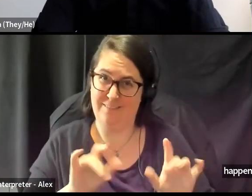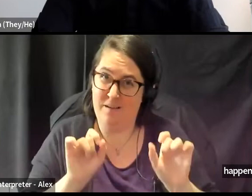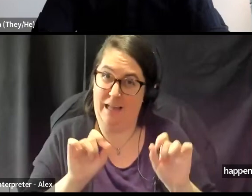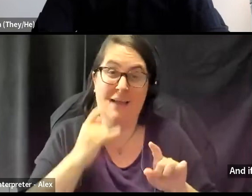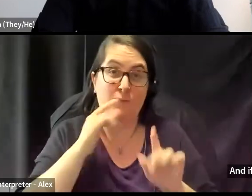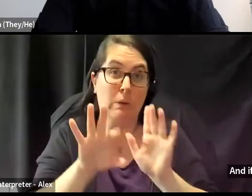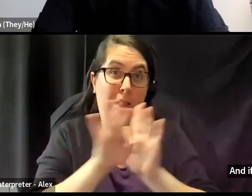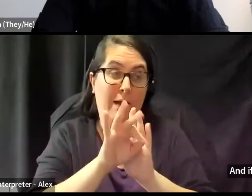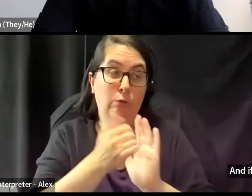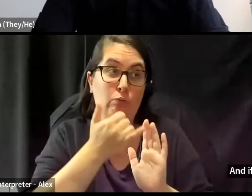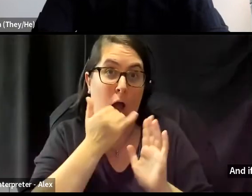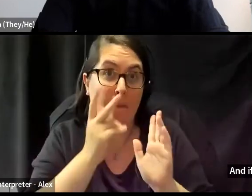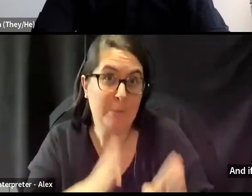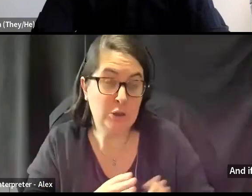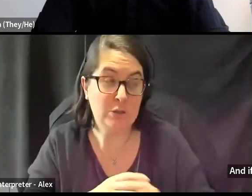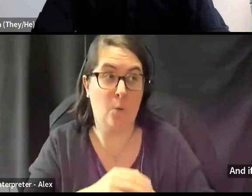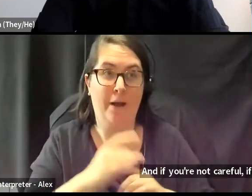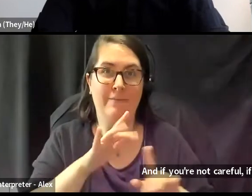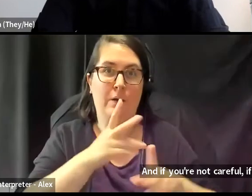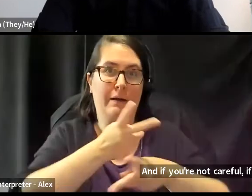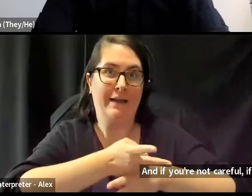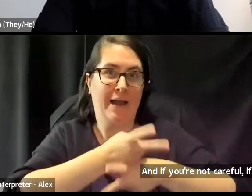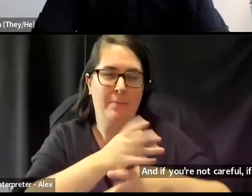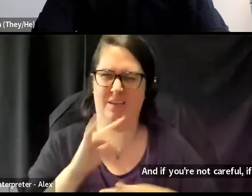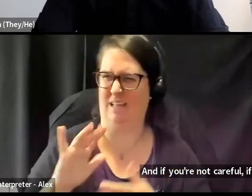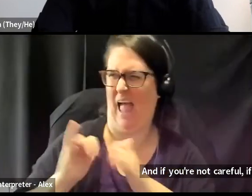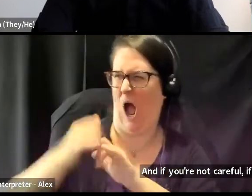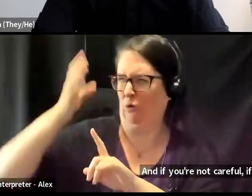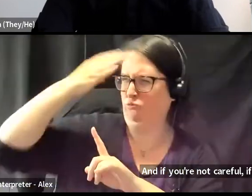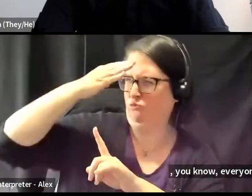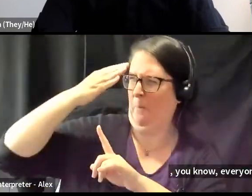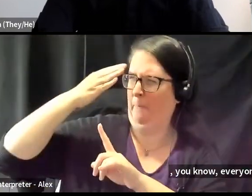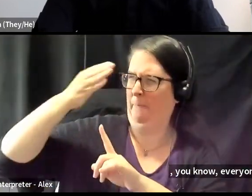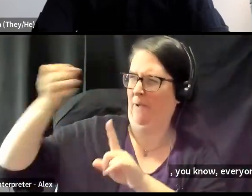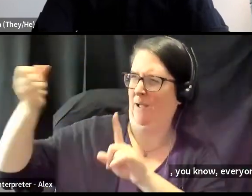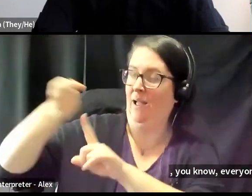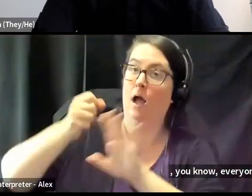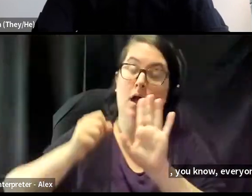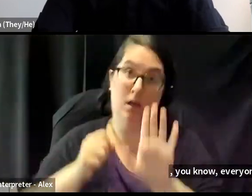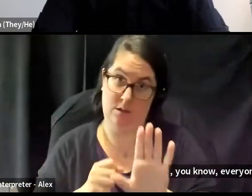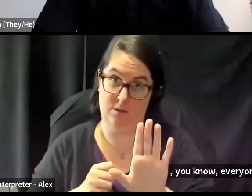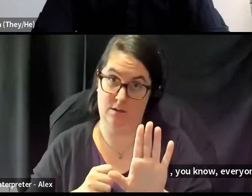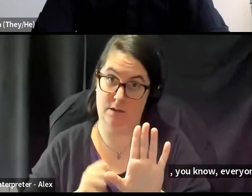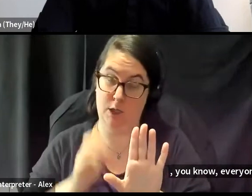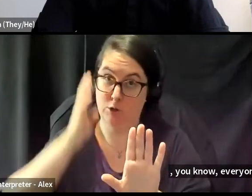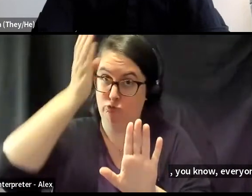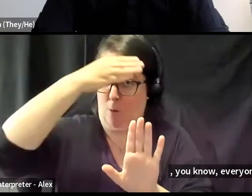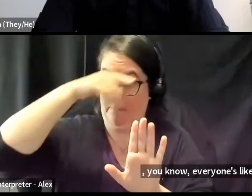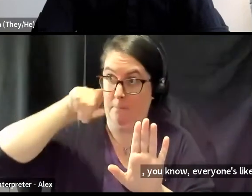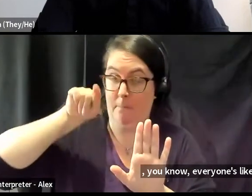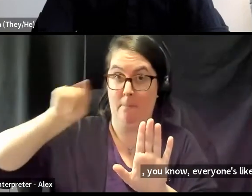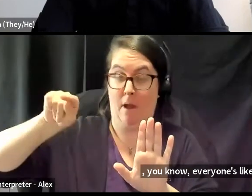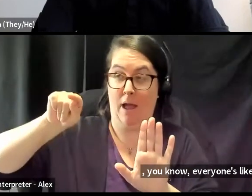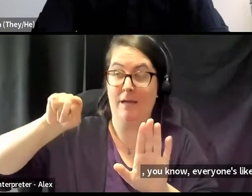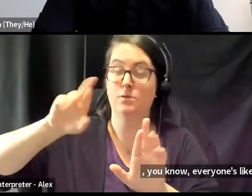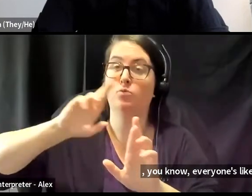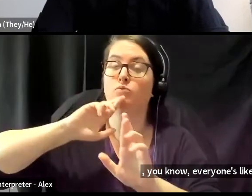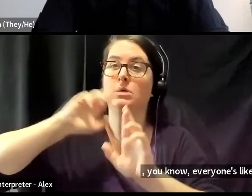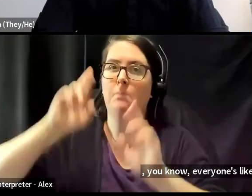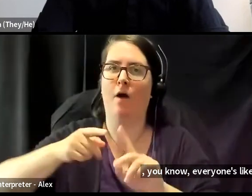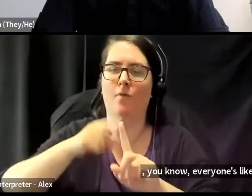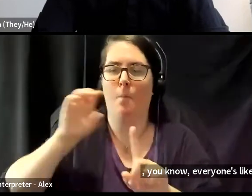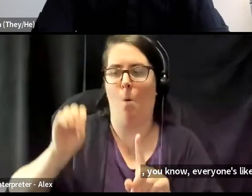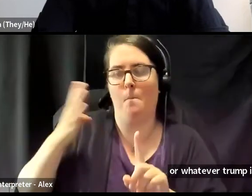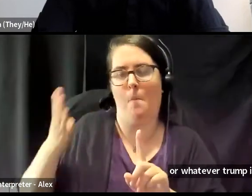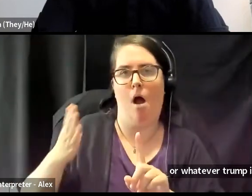wrong person, you know, everyone's like, well, how did Trump get in or whatever? Trump is a direct response to Obama spending